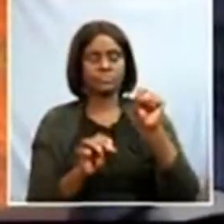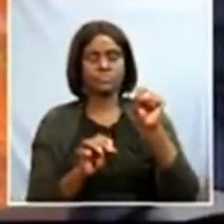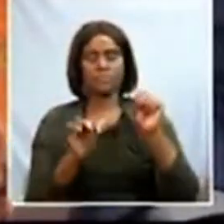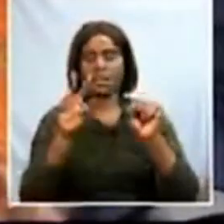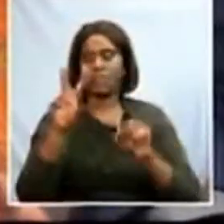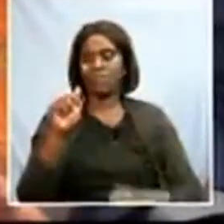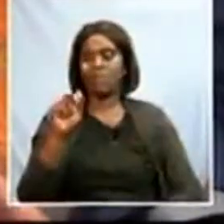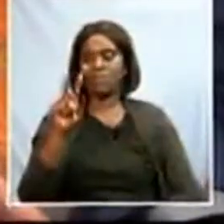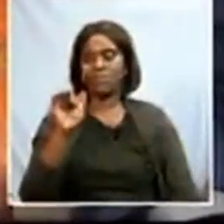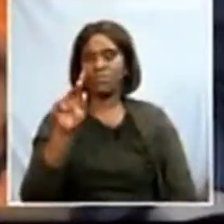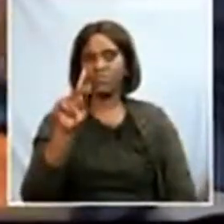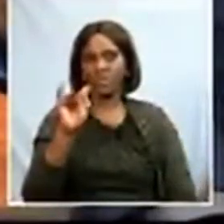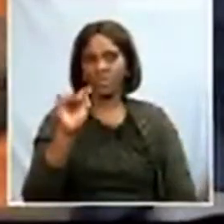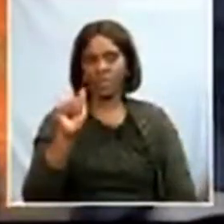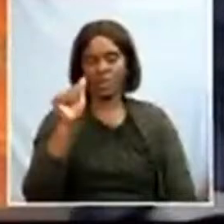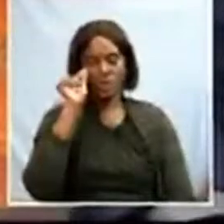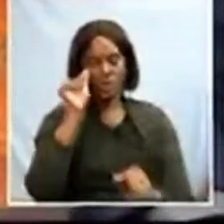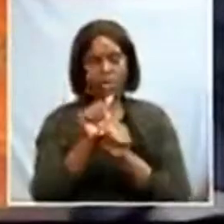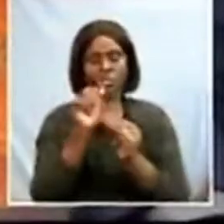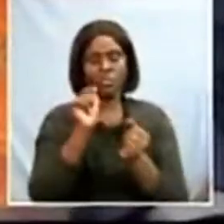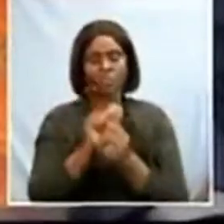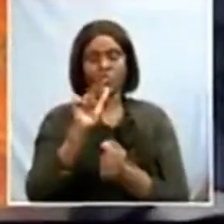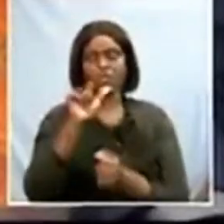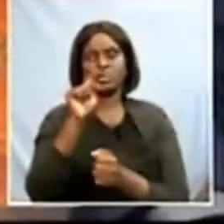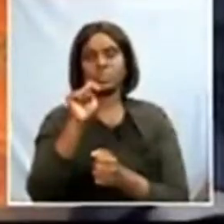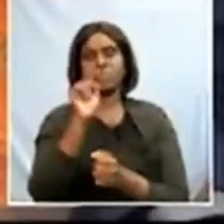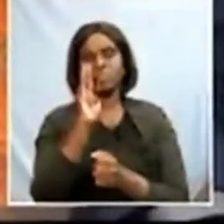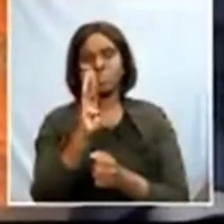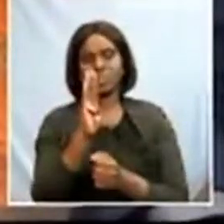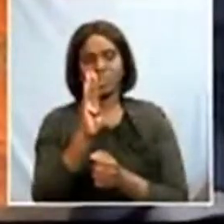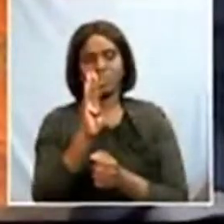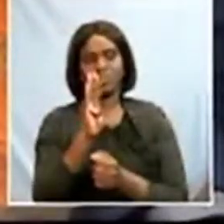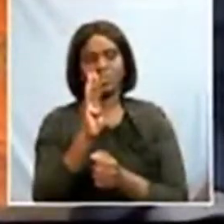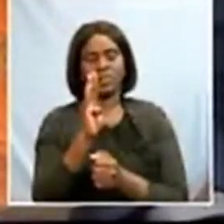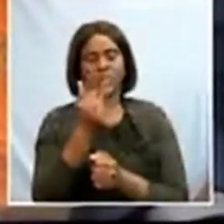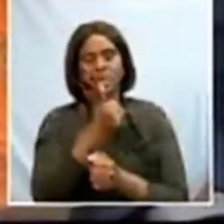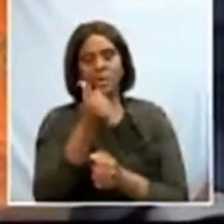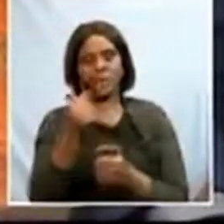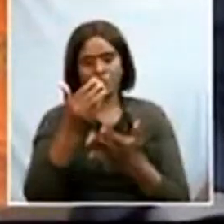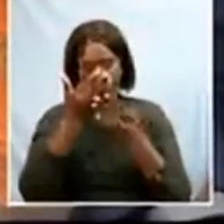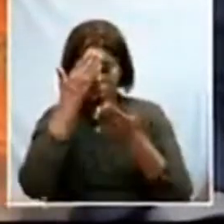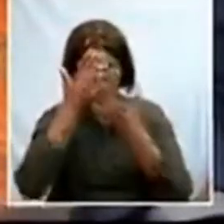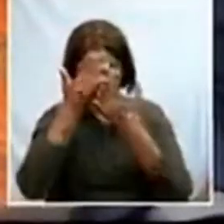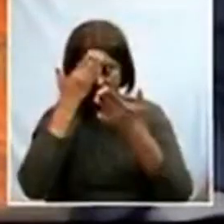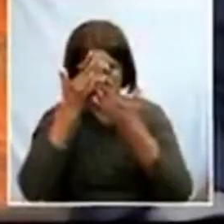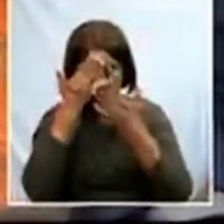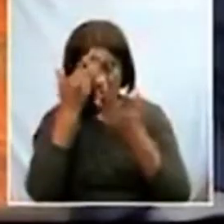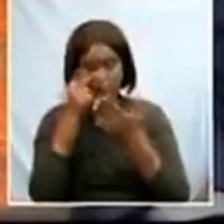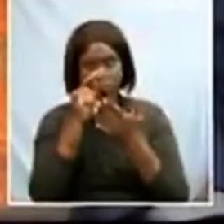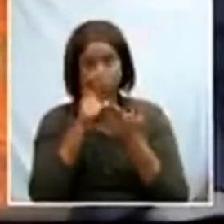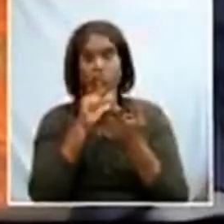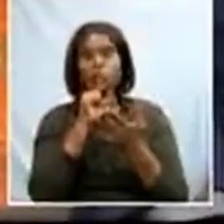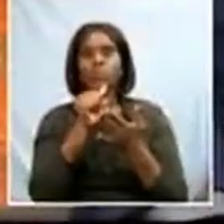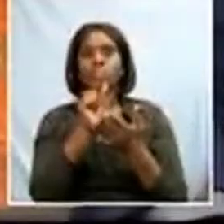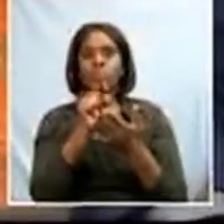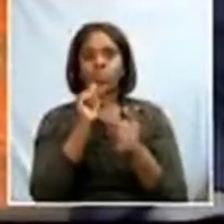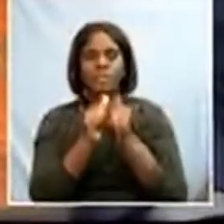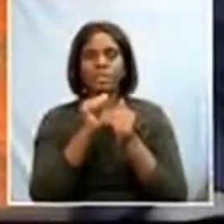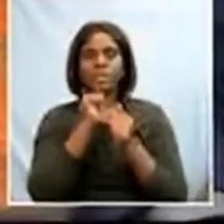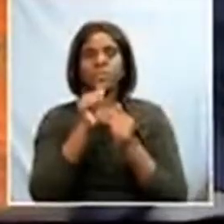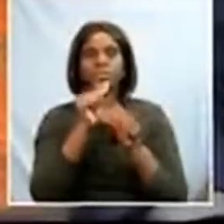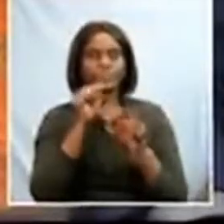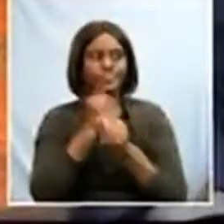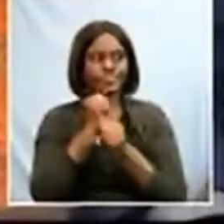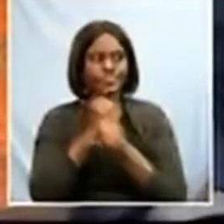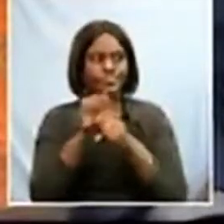have an agreement with LTB for taking other students that are doing